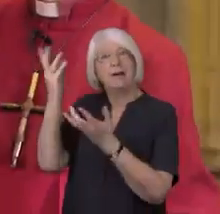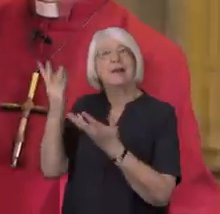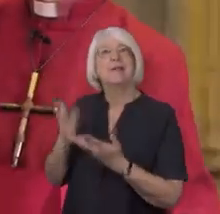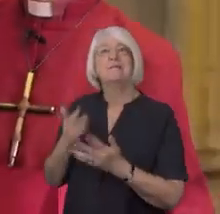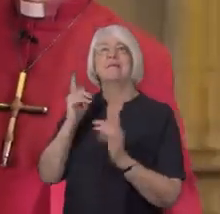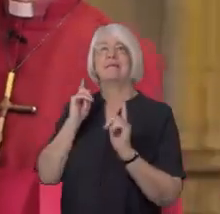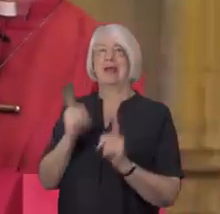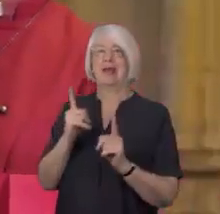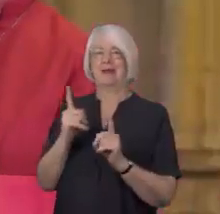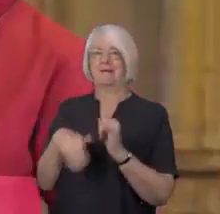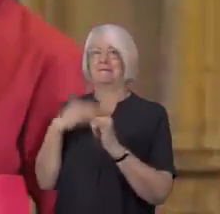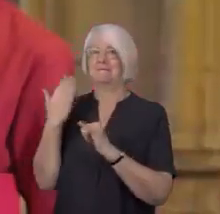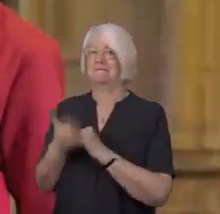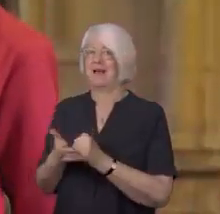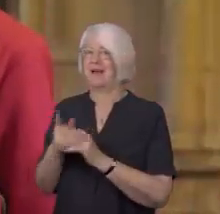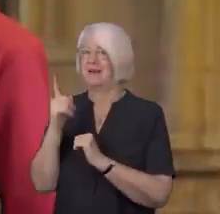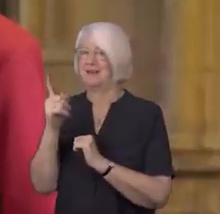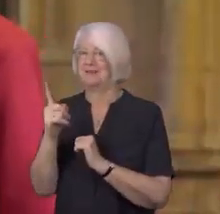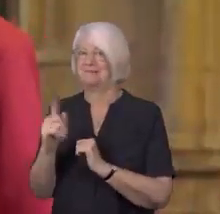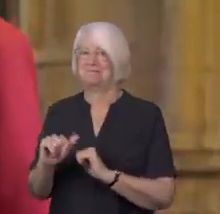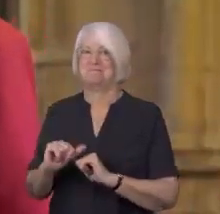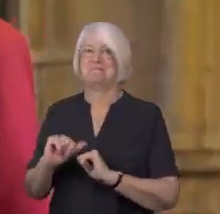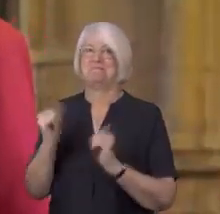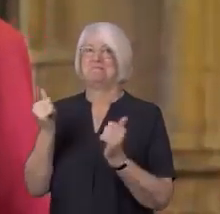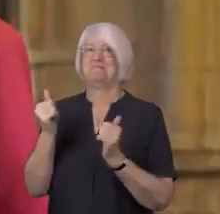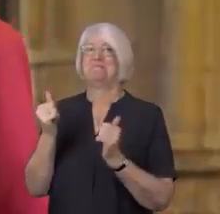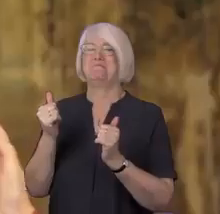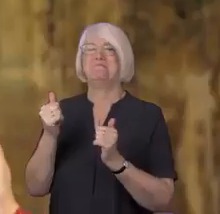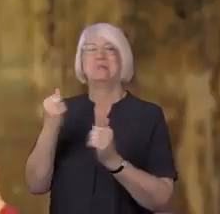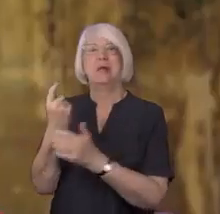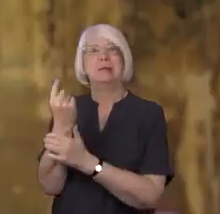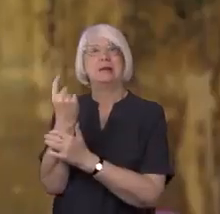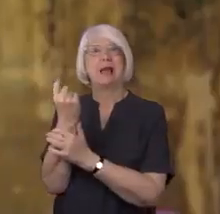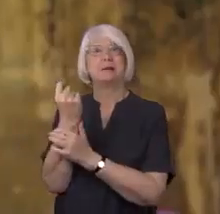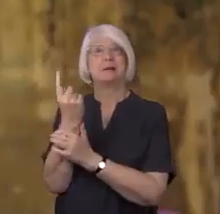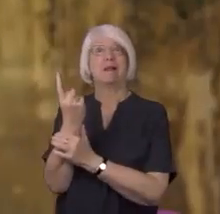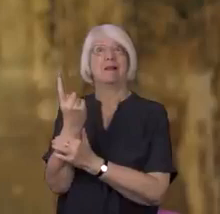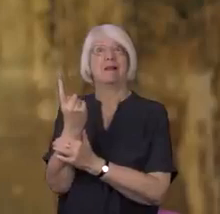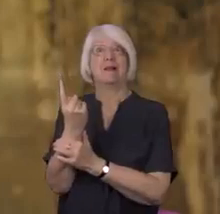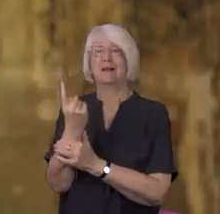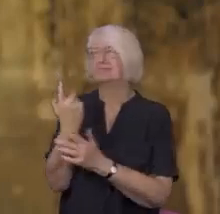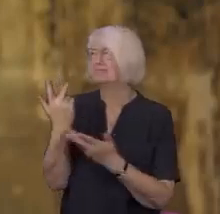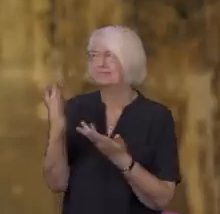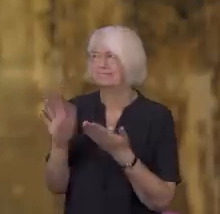us. And then last but not least, the candle. What does the